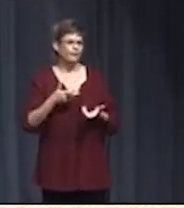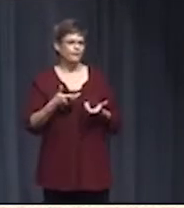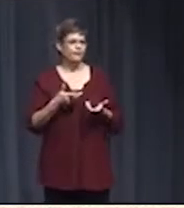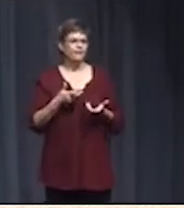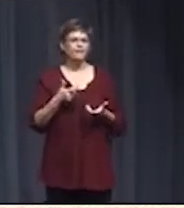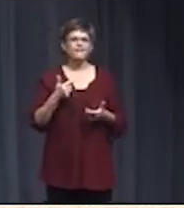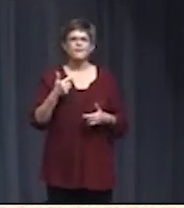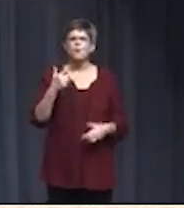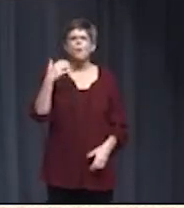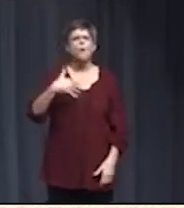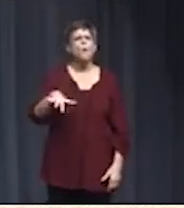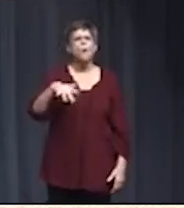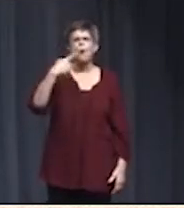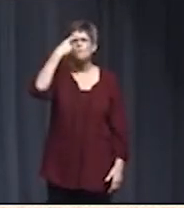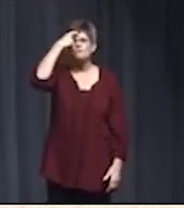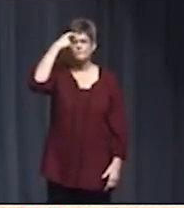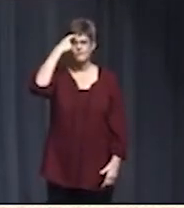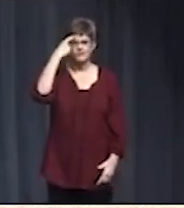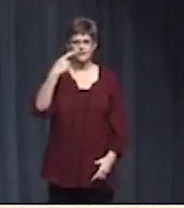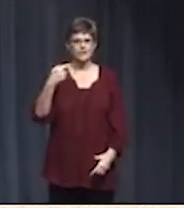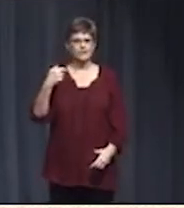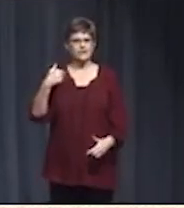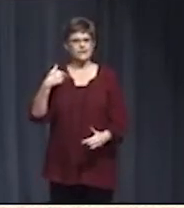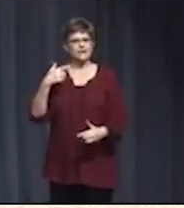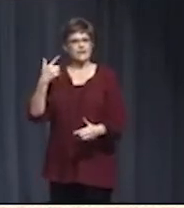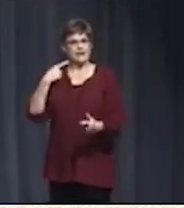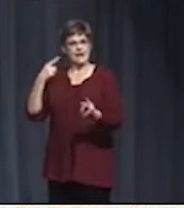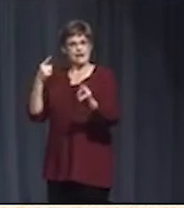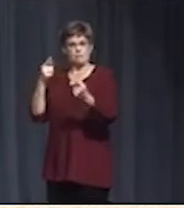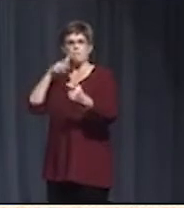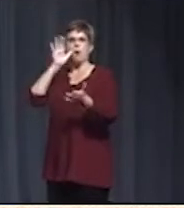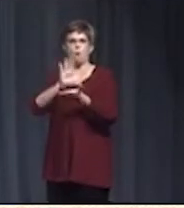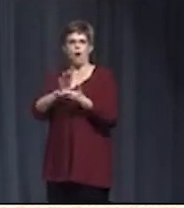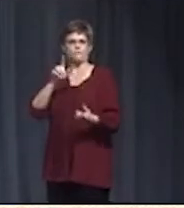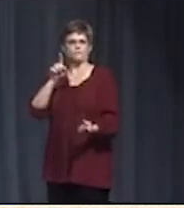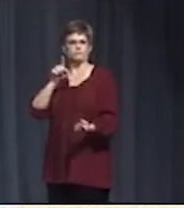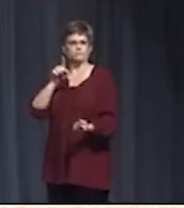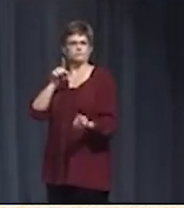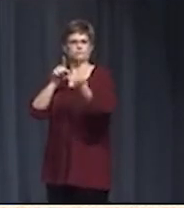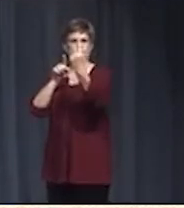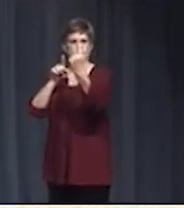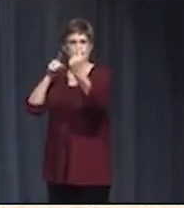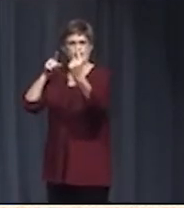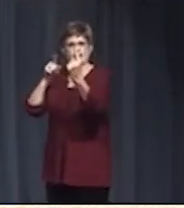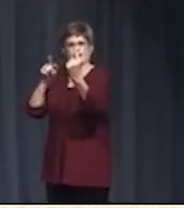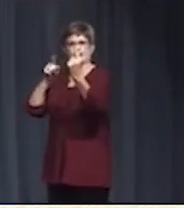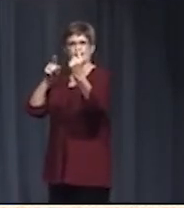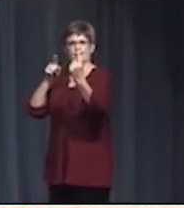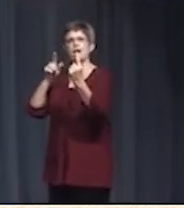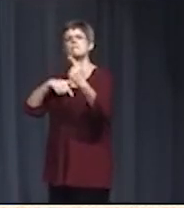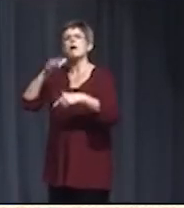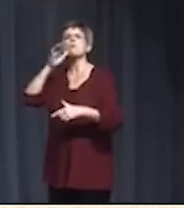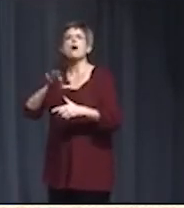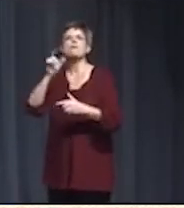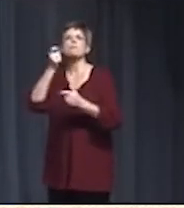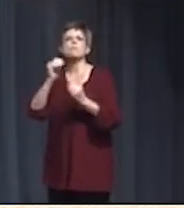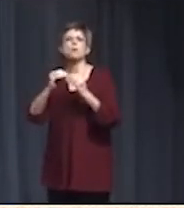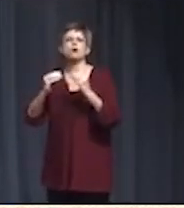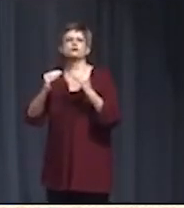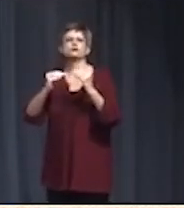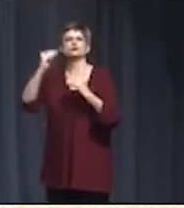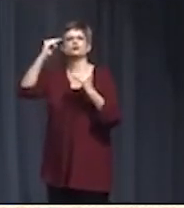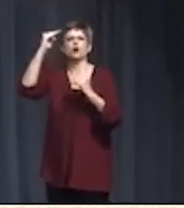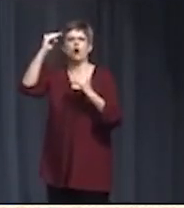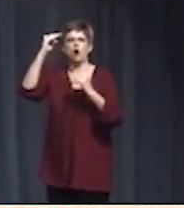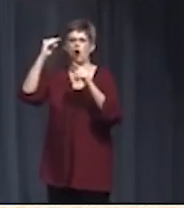I'll never forget, he got up in her face, looked at my wife, and my wife was actually taller than he is. Got up in her face and looked at her and went, this